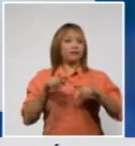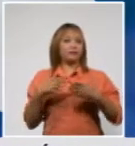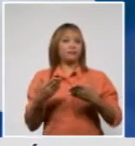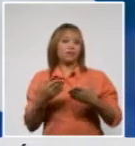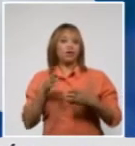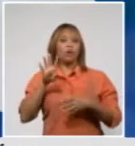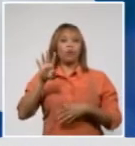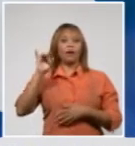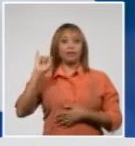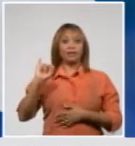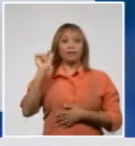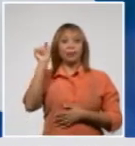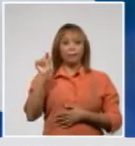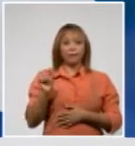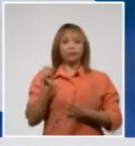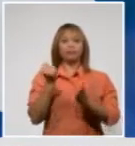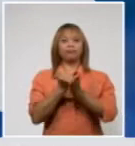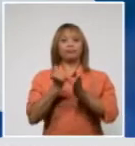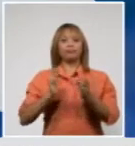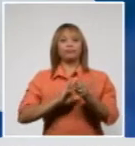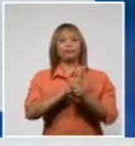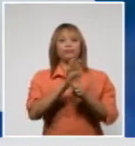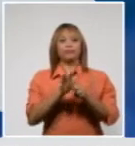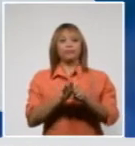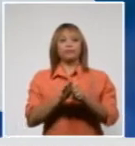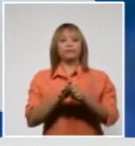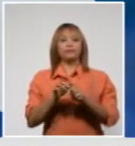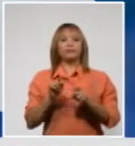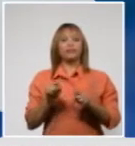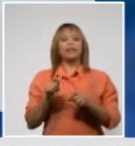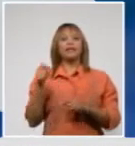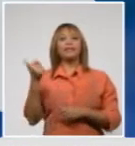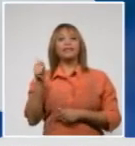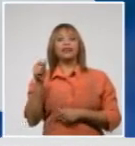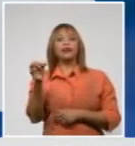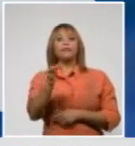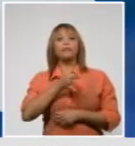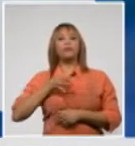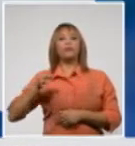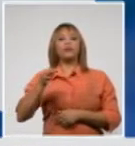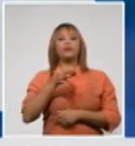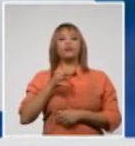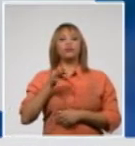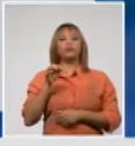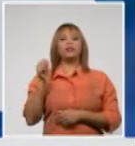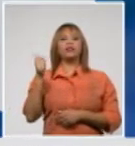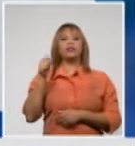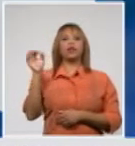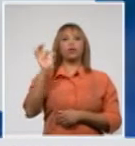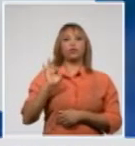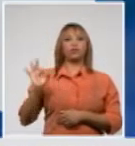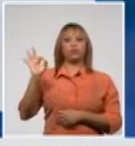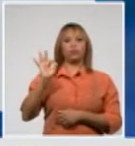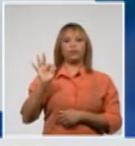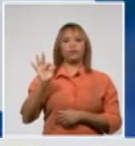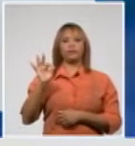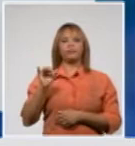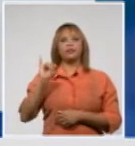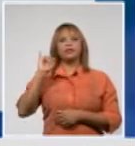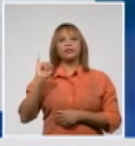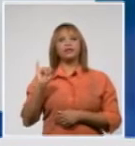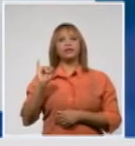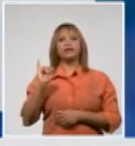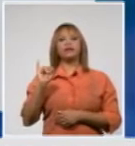of Diez de Octubre with 10, La Lisa and Arroyo Naranjo with 6